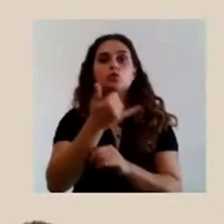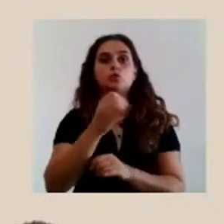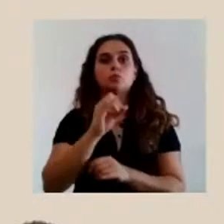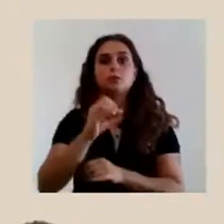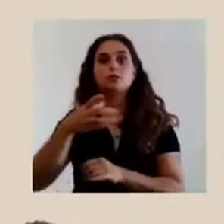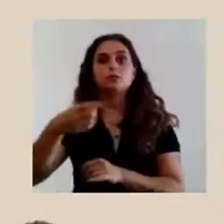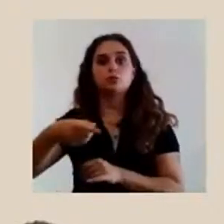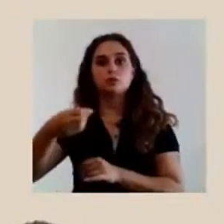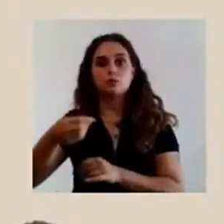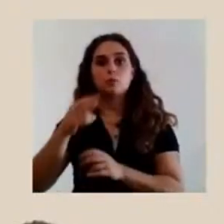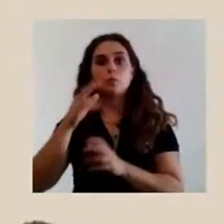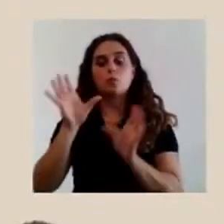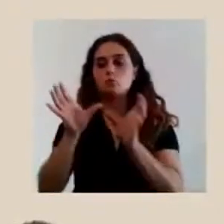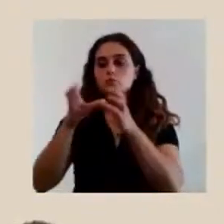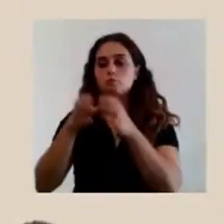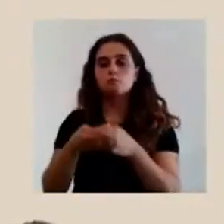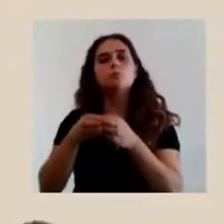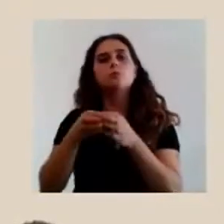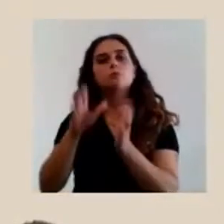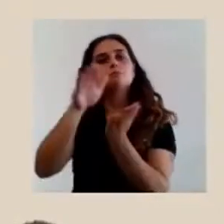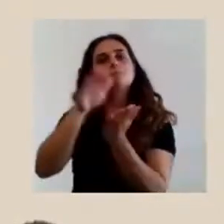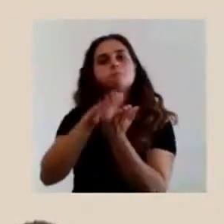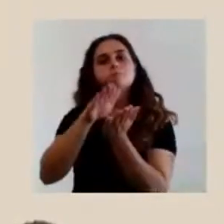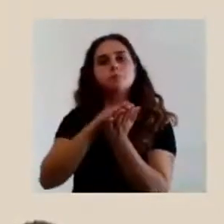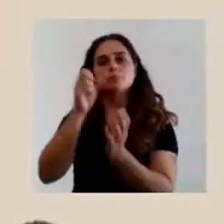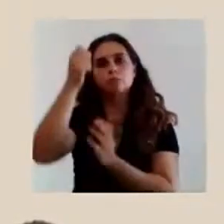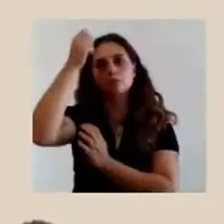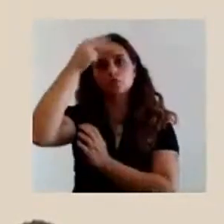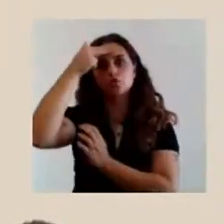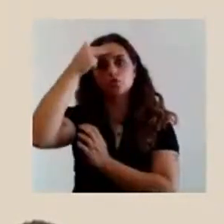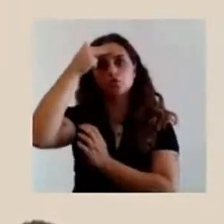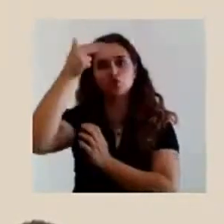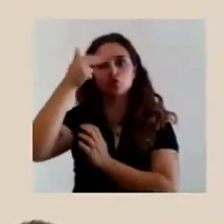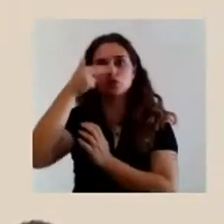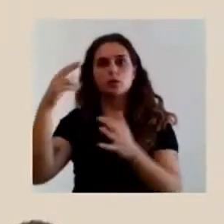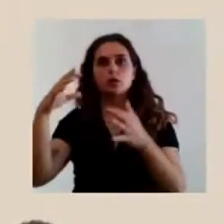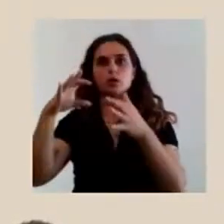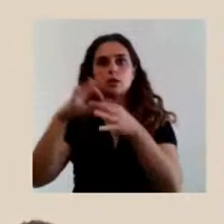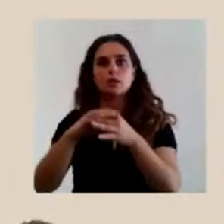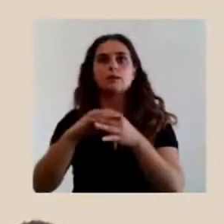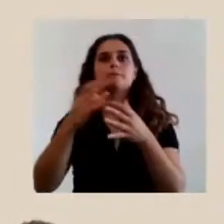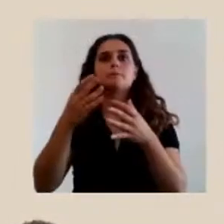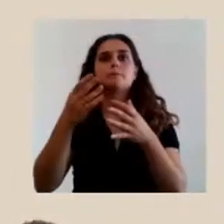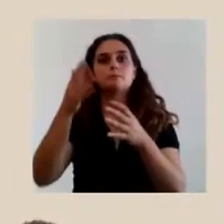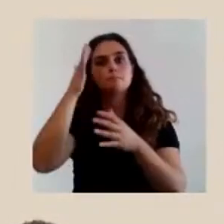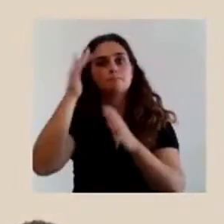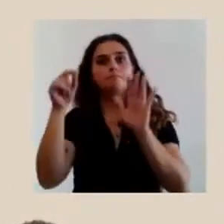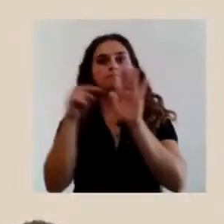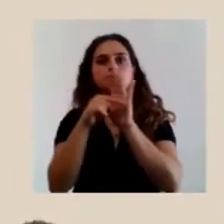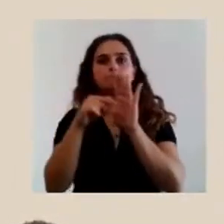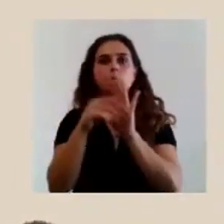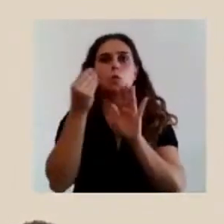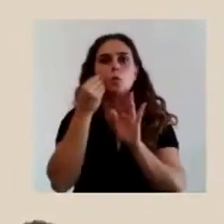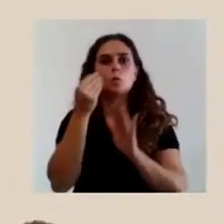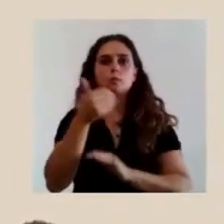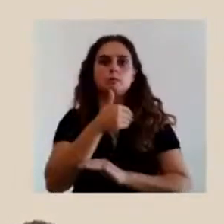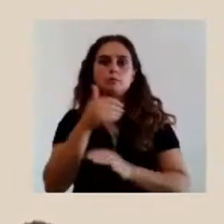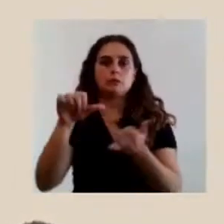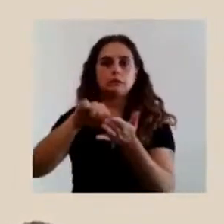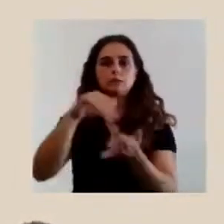2019, a team of researchers published a study on the bias exhibited by an algorithm used by a major medical